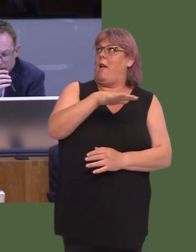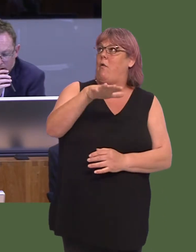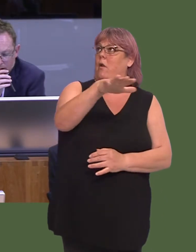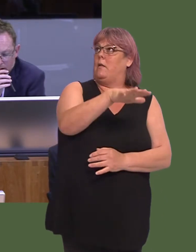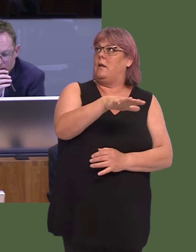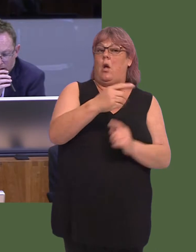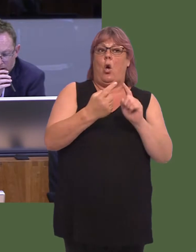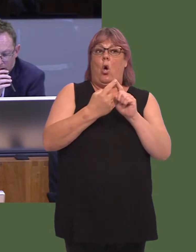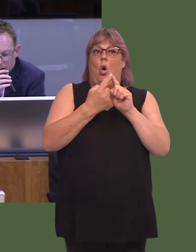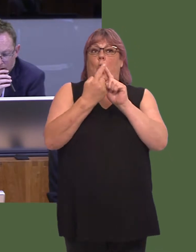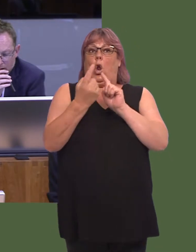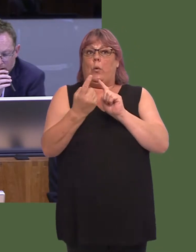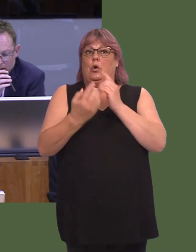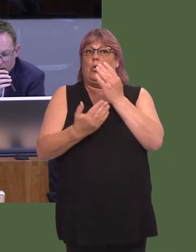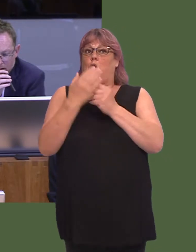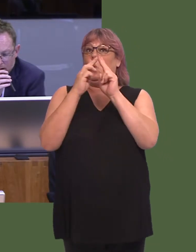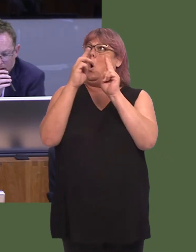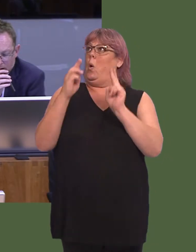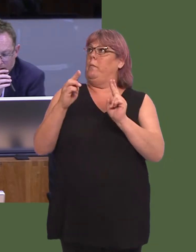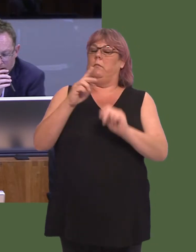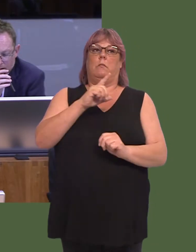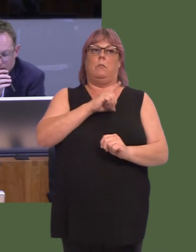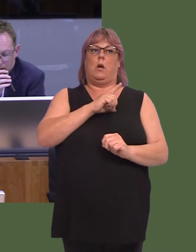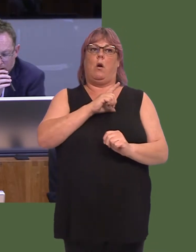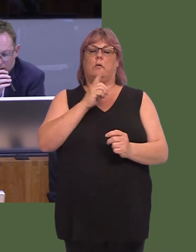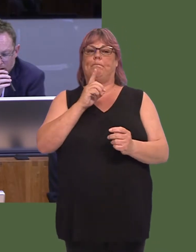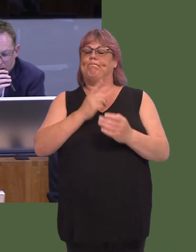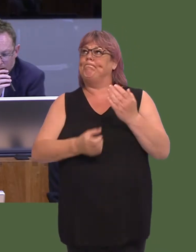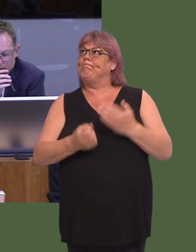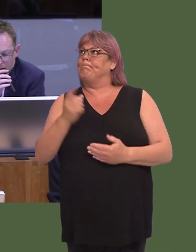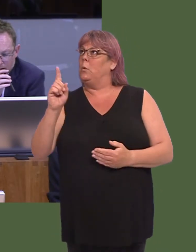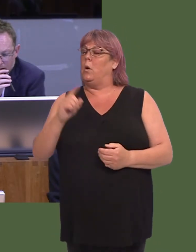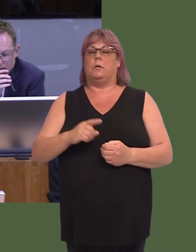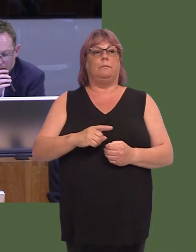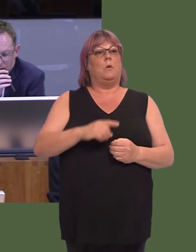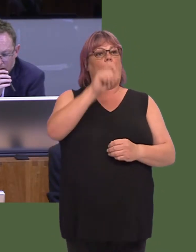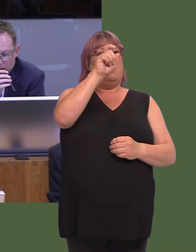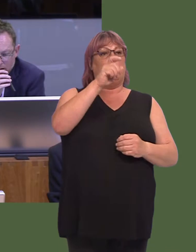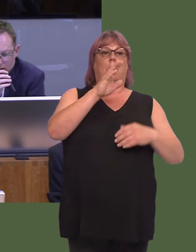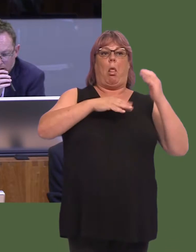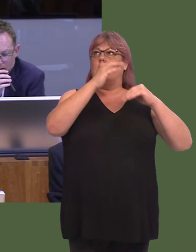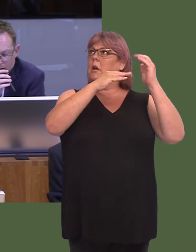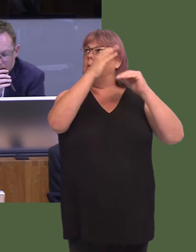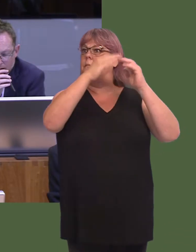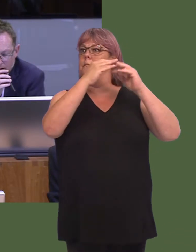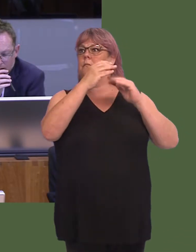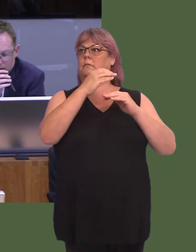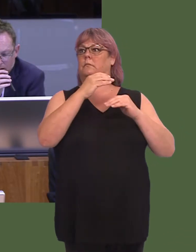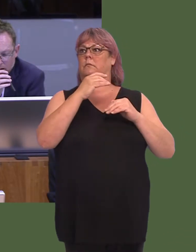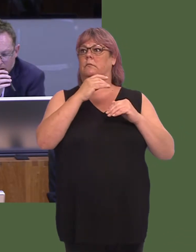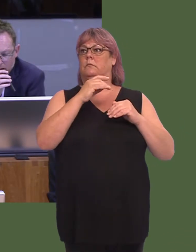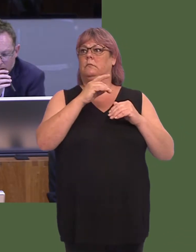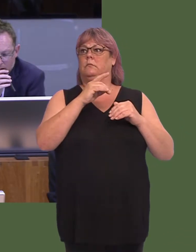accessible play areas close to homes that are currently being built? Because too many times you get to a situation where the developer will